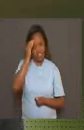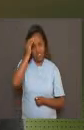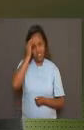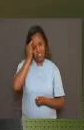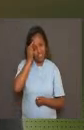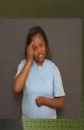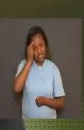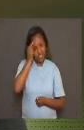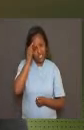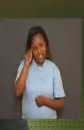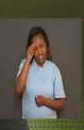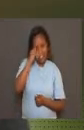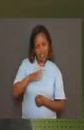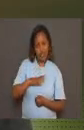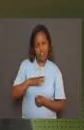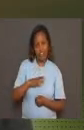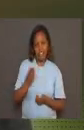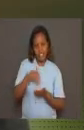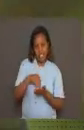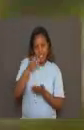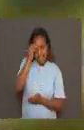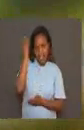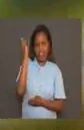about that person again.